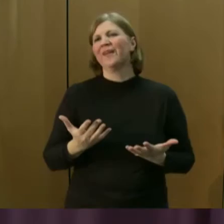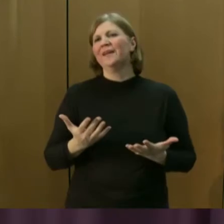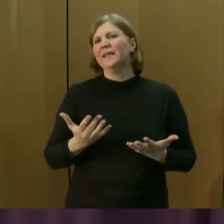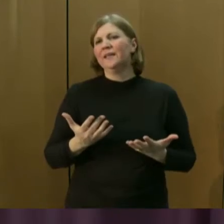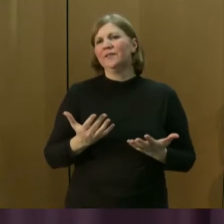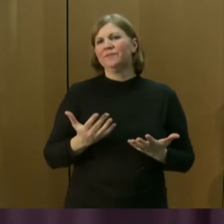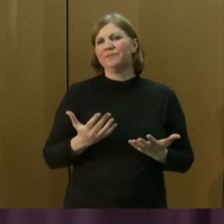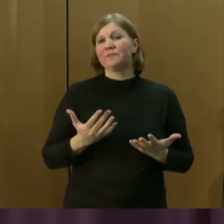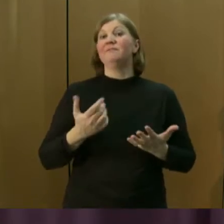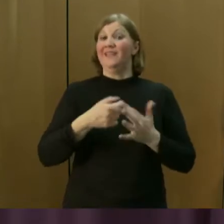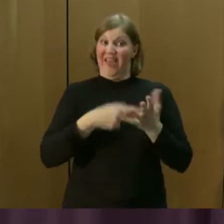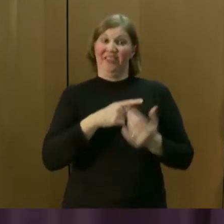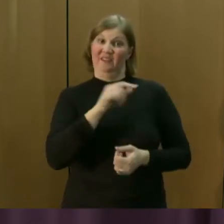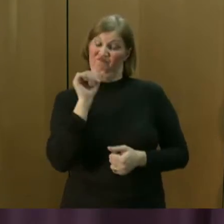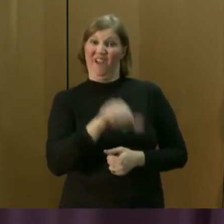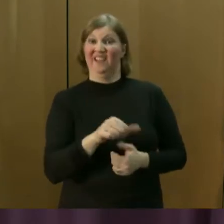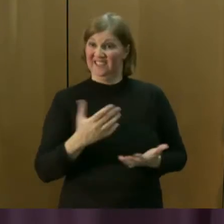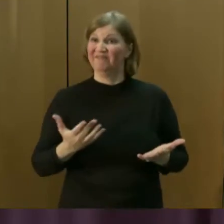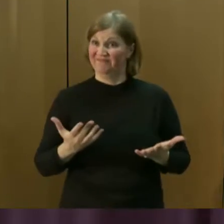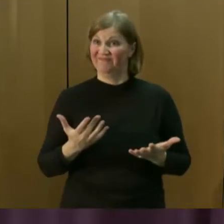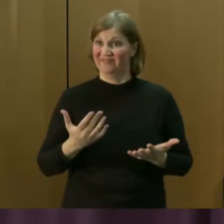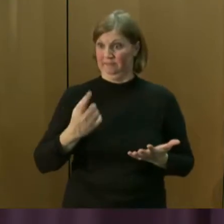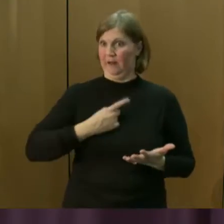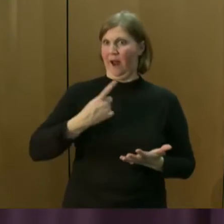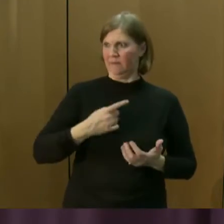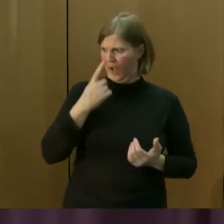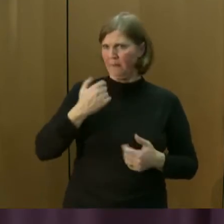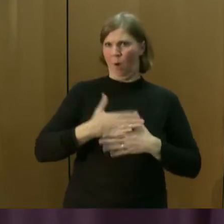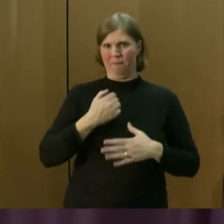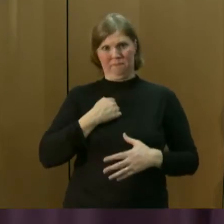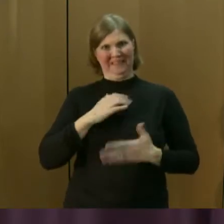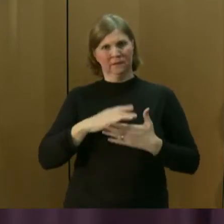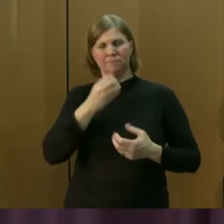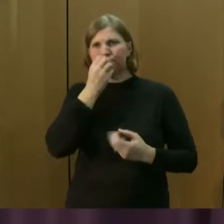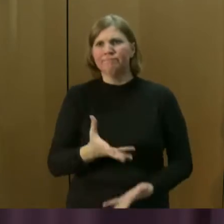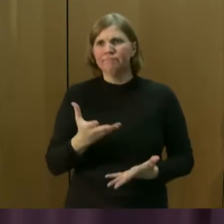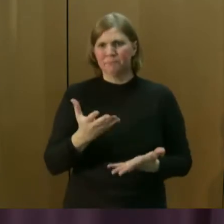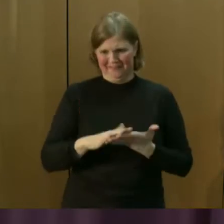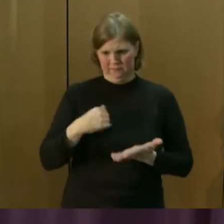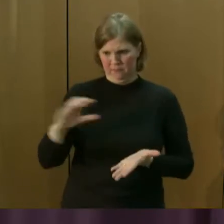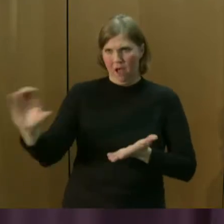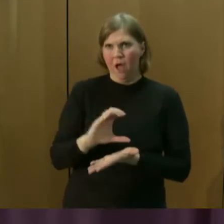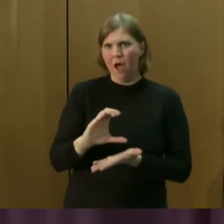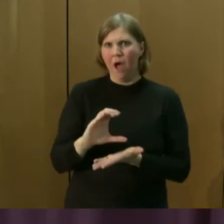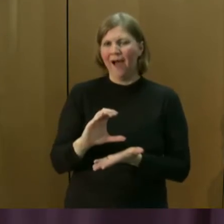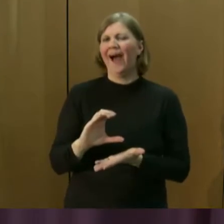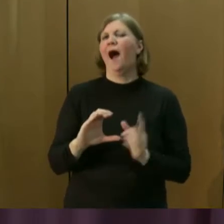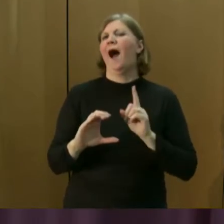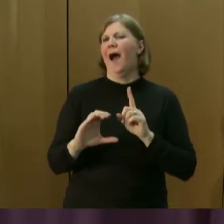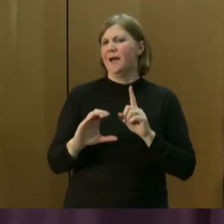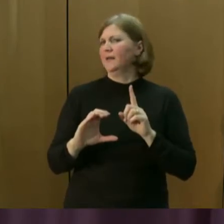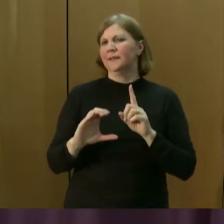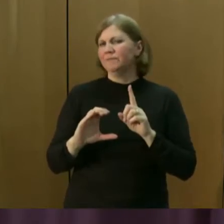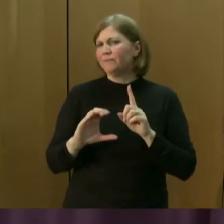this fabulous thing, you should want it. It's absolutely about what could you possibly give to this sponsor that is going to